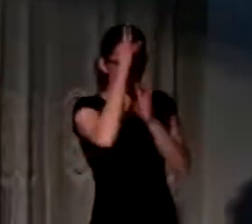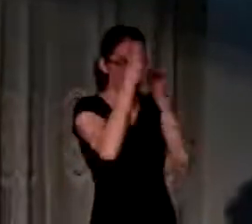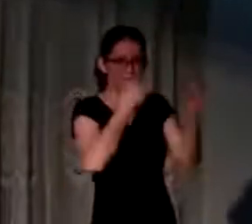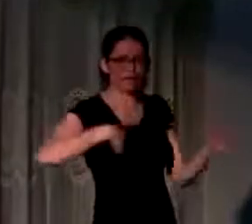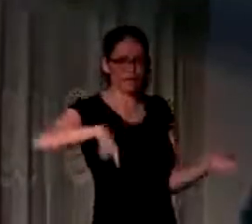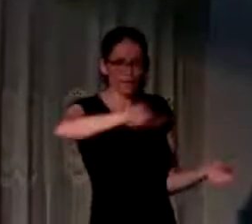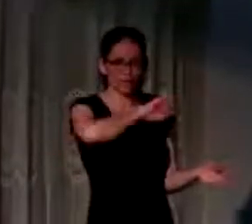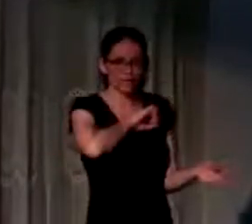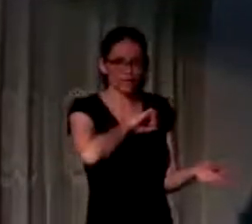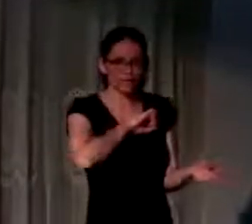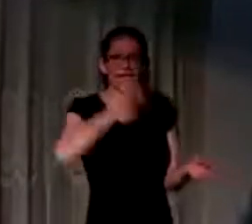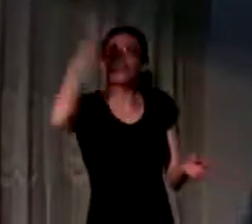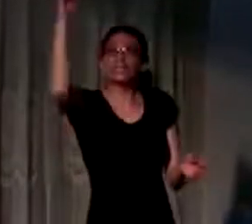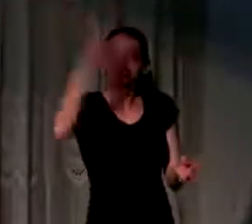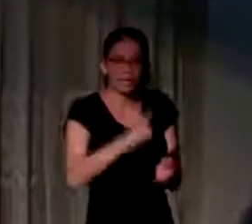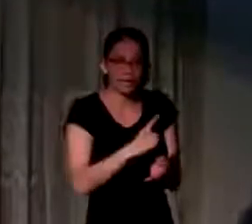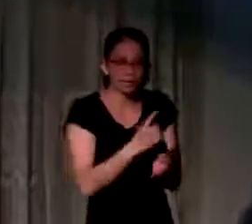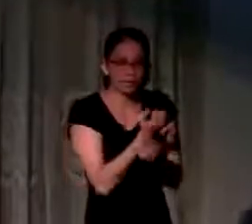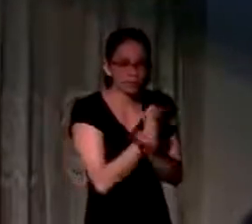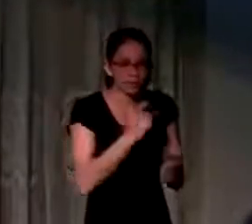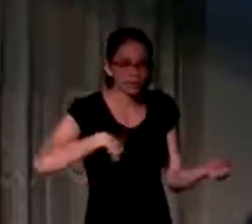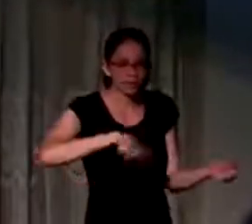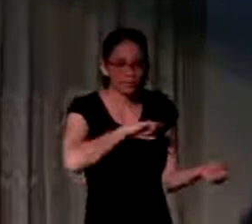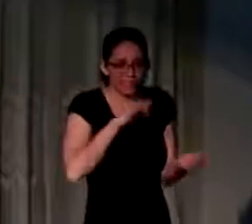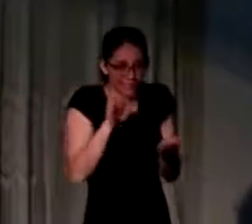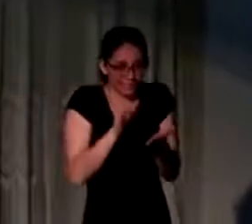us. We celebrate it today.